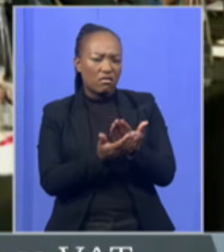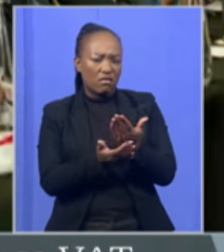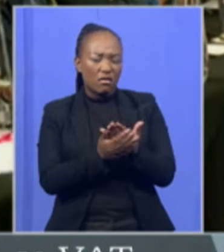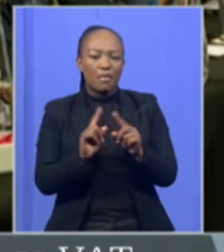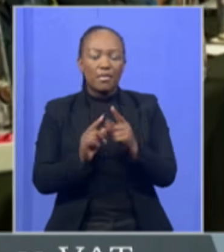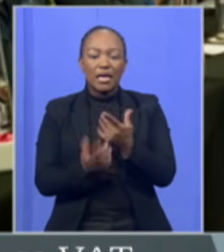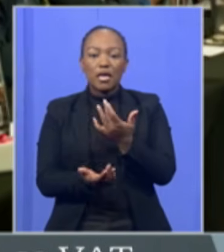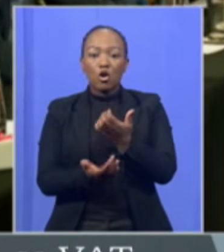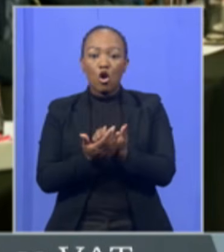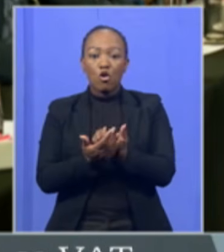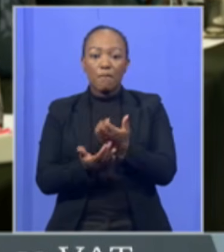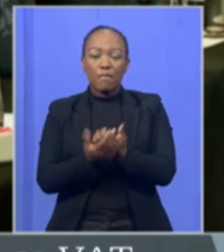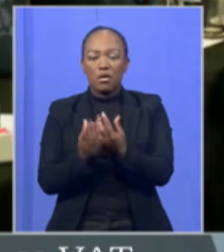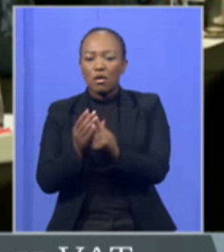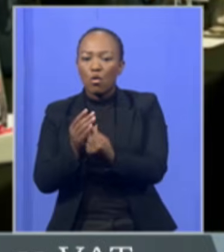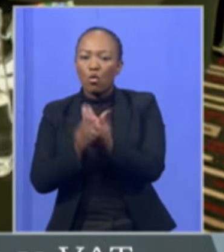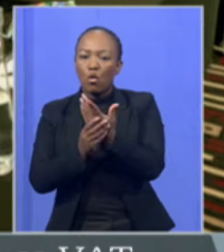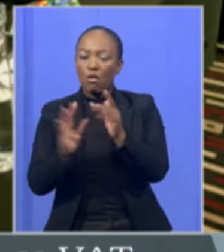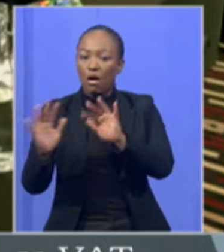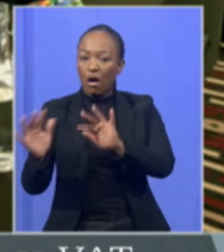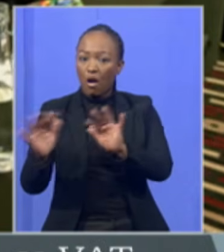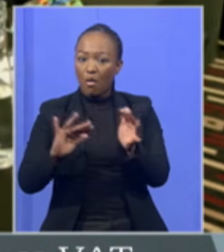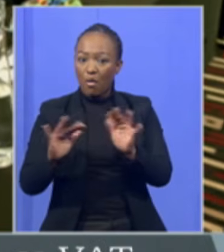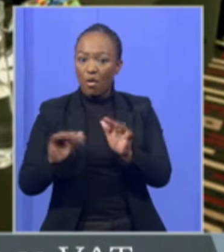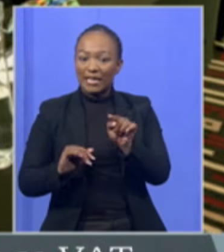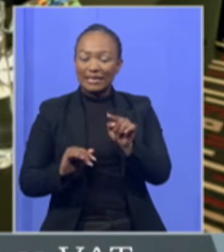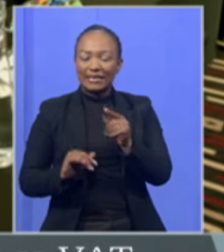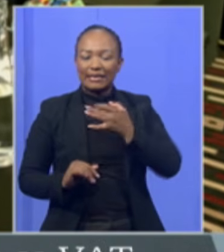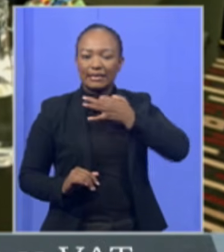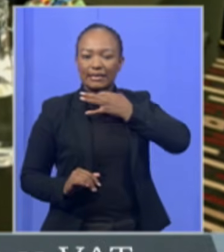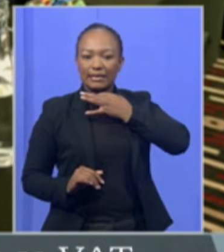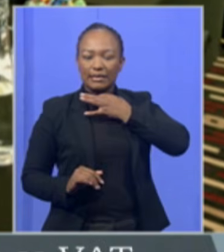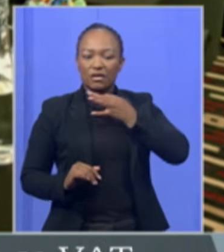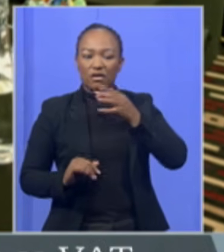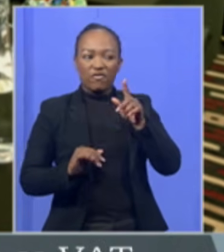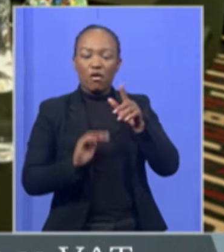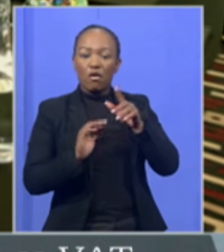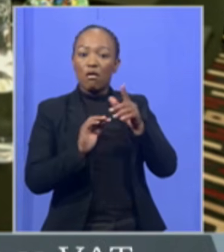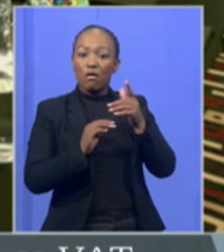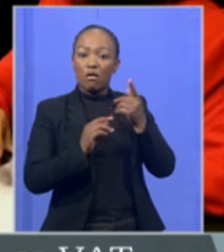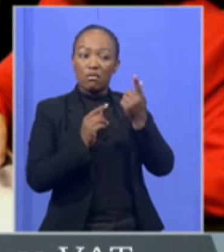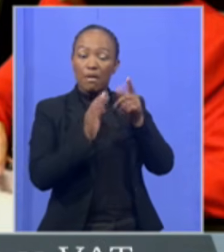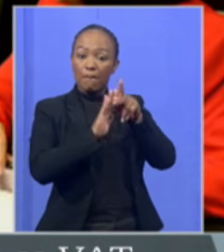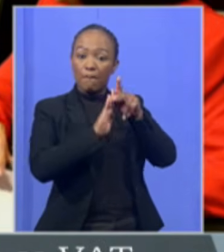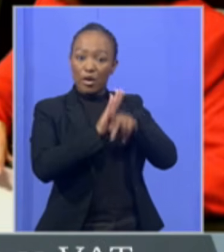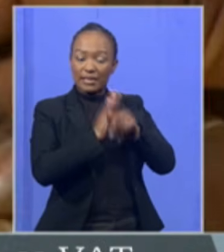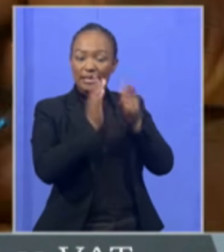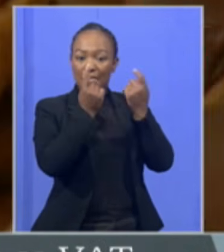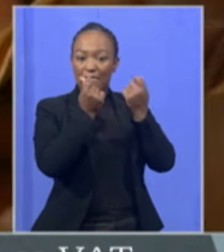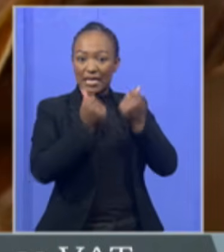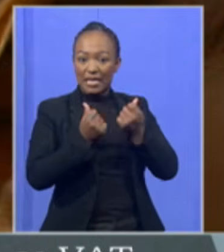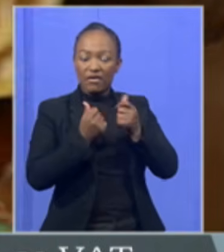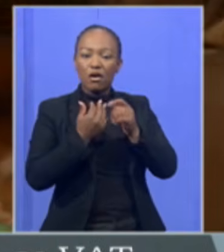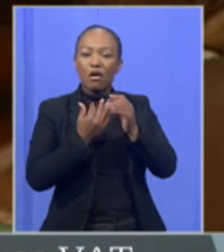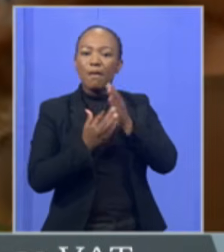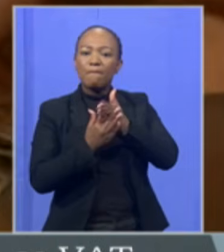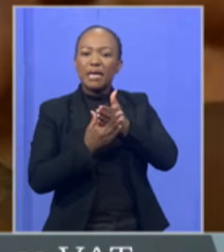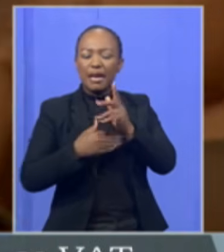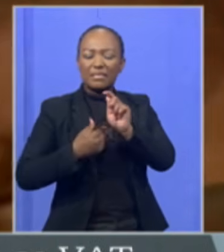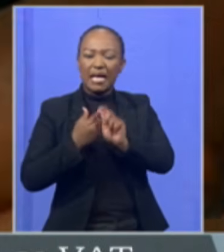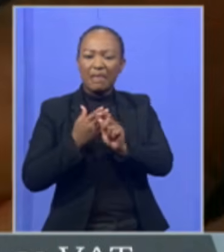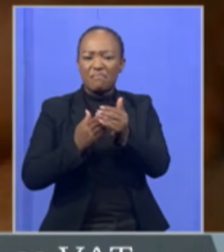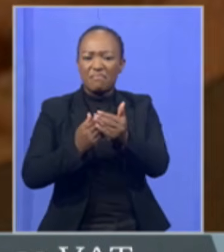economic performance remain a big risk to the fiscal framework over the medium term. Just think about